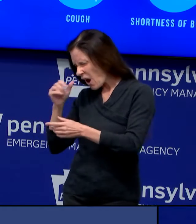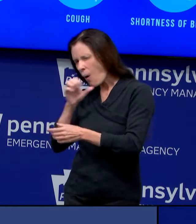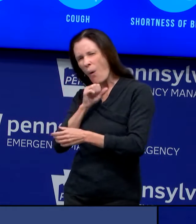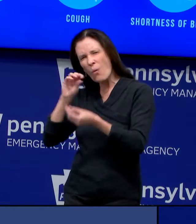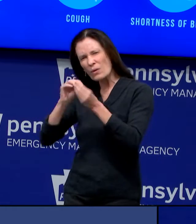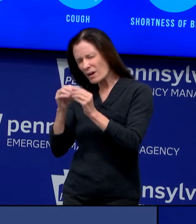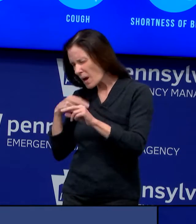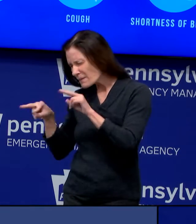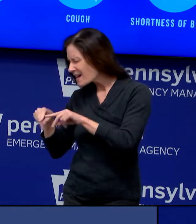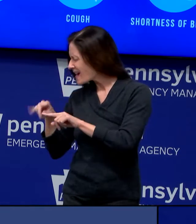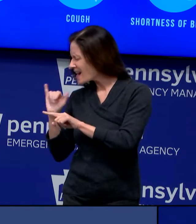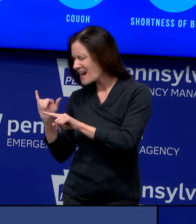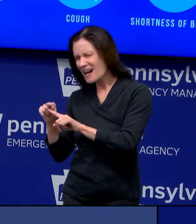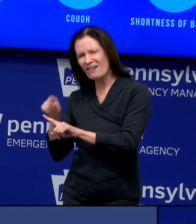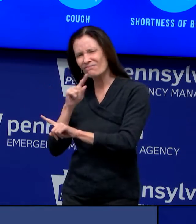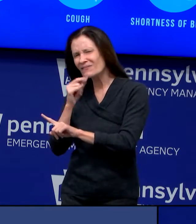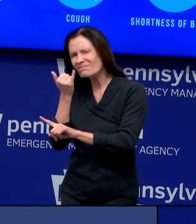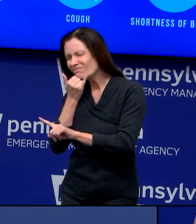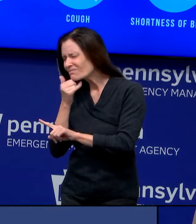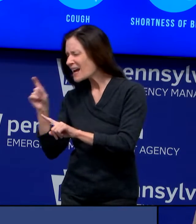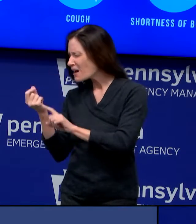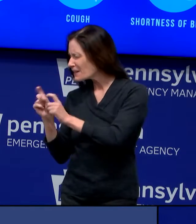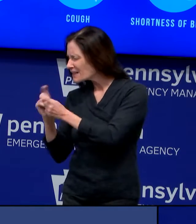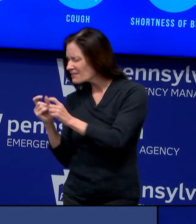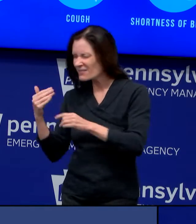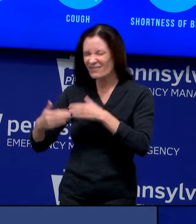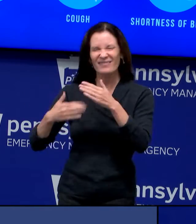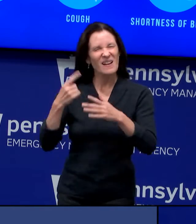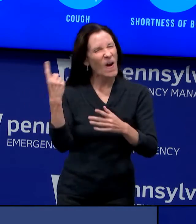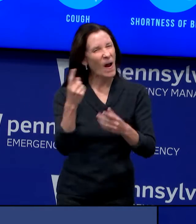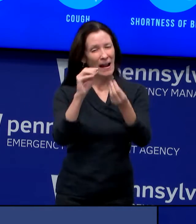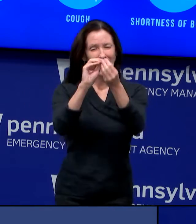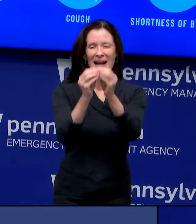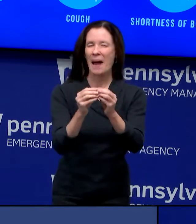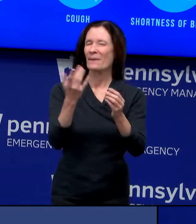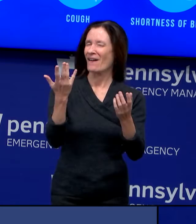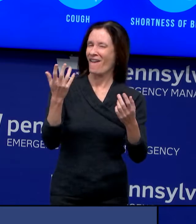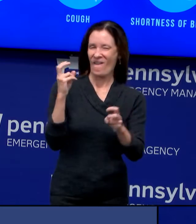those times. So as of 12 a.m. today, there are